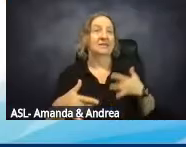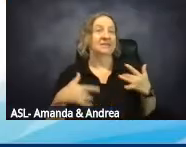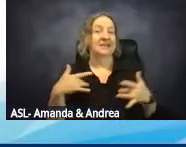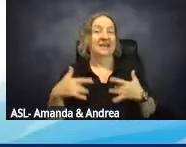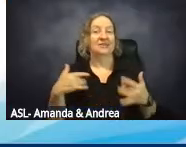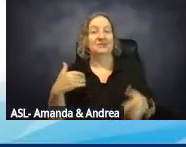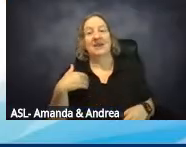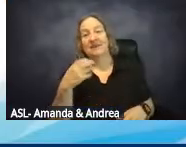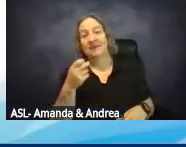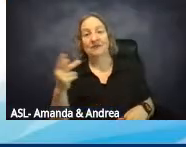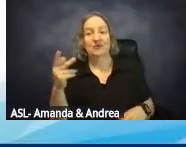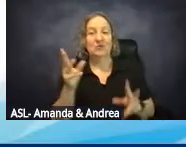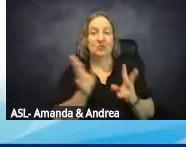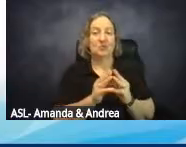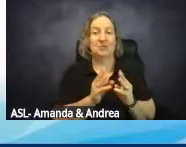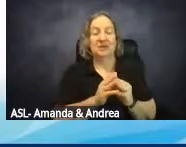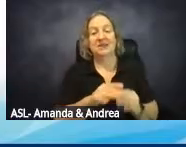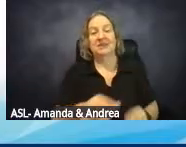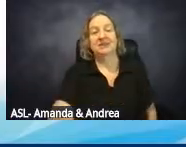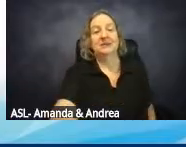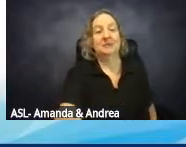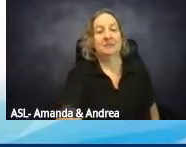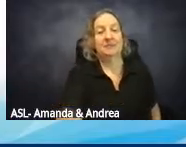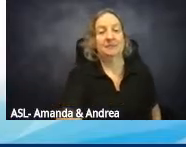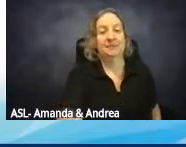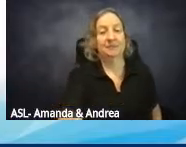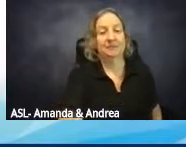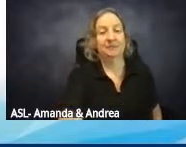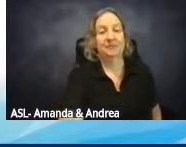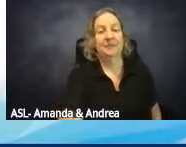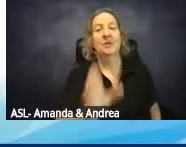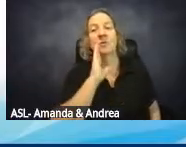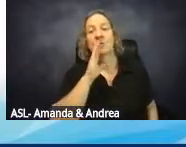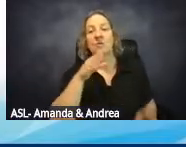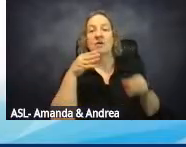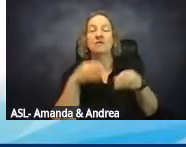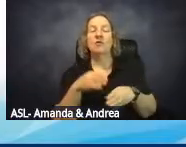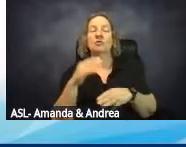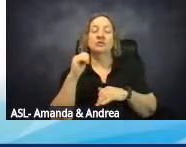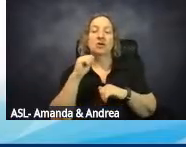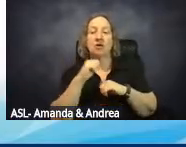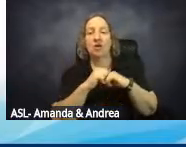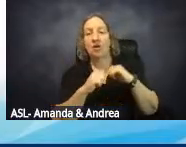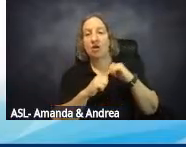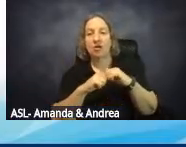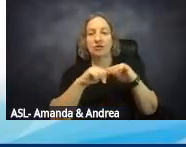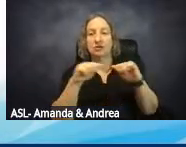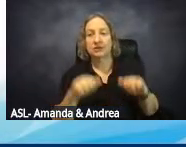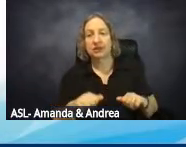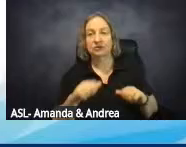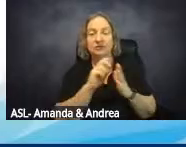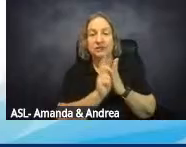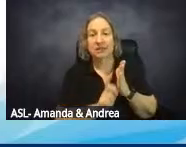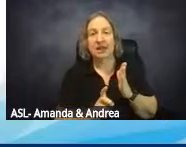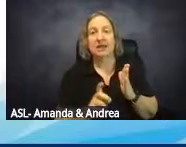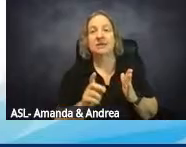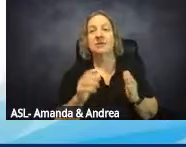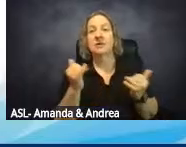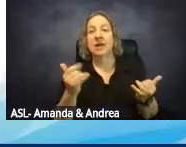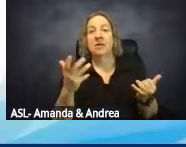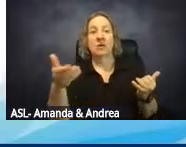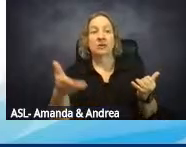have a couple meetings where we'll be focused on the architectural design elements. So with that, I'd like to